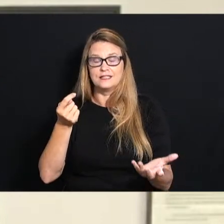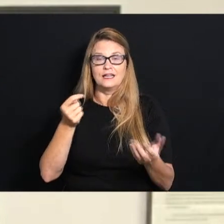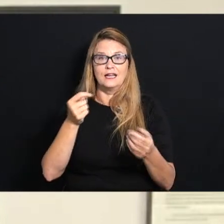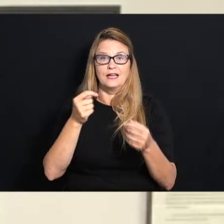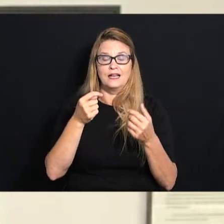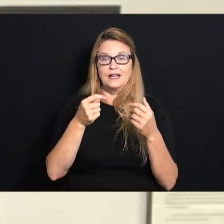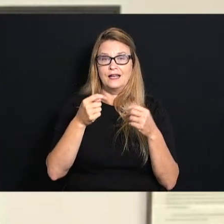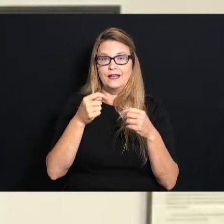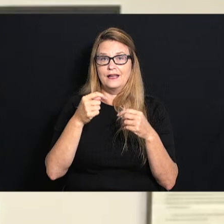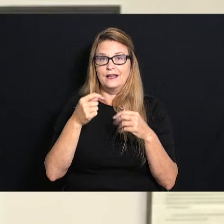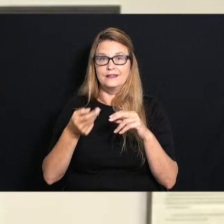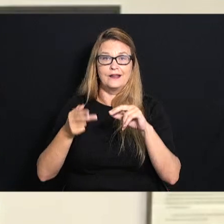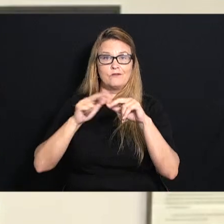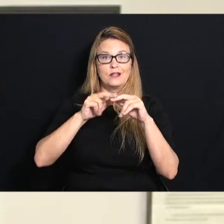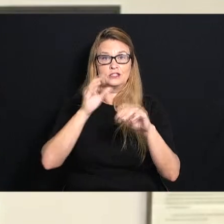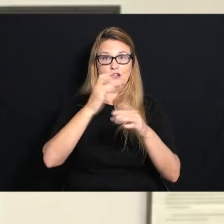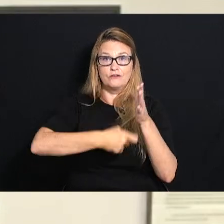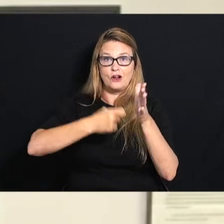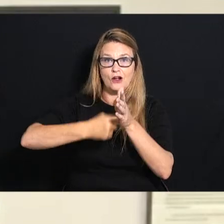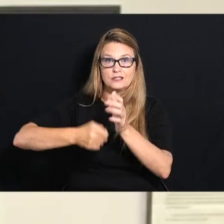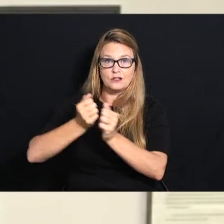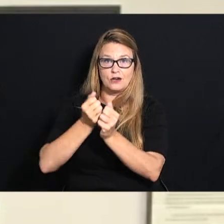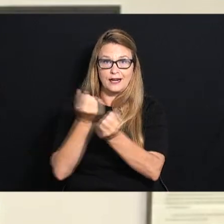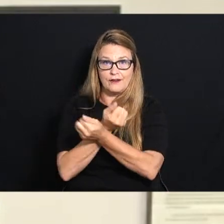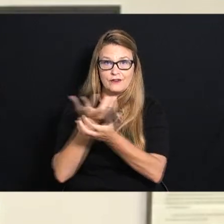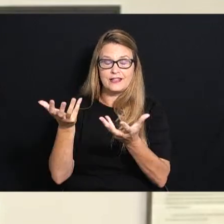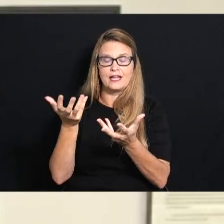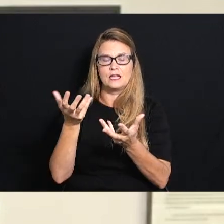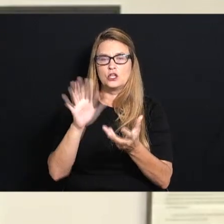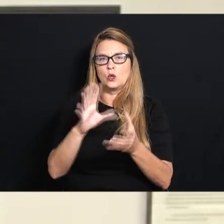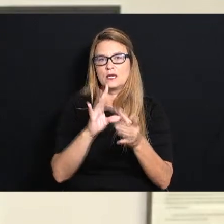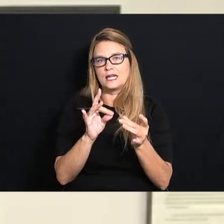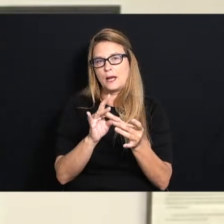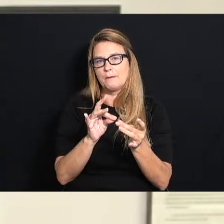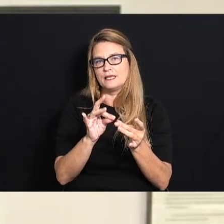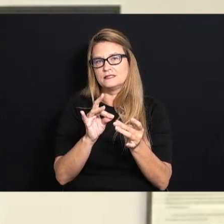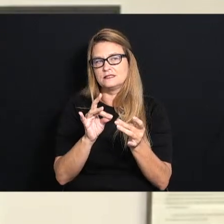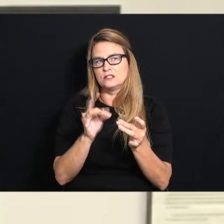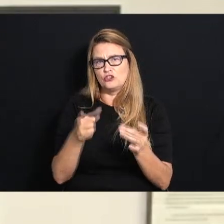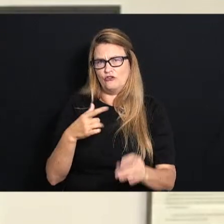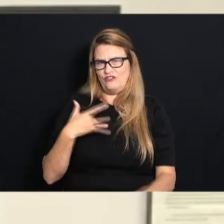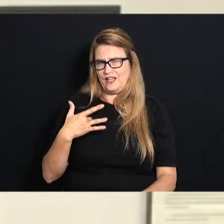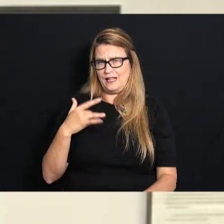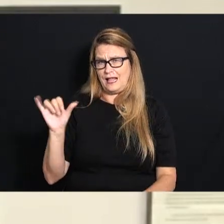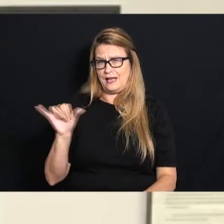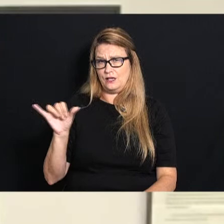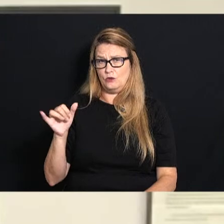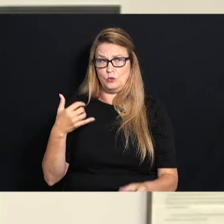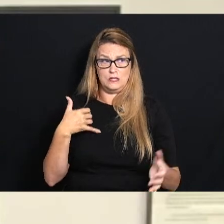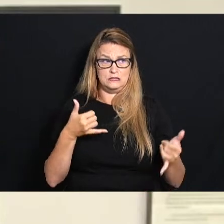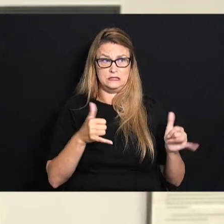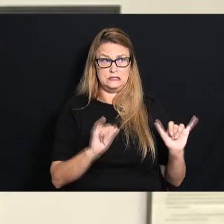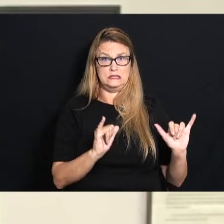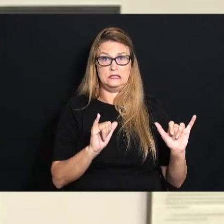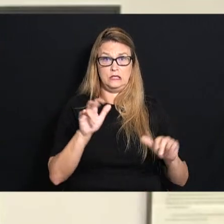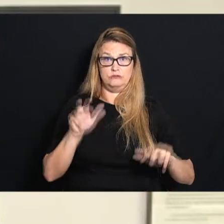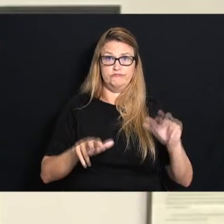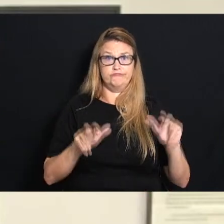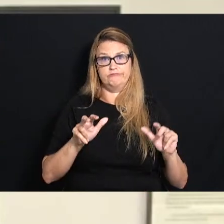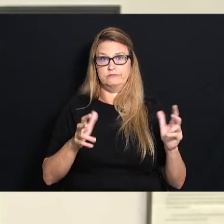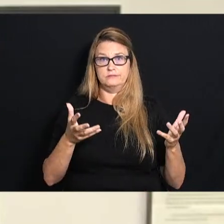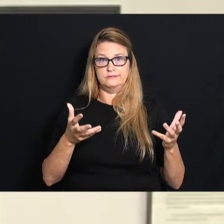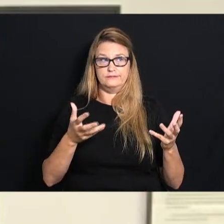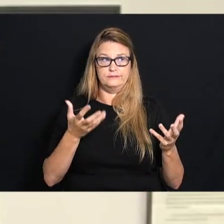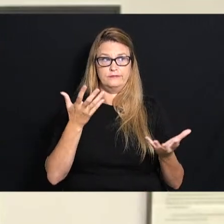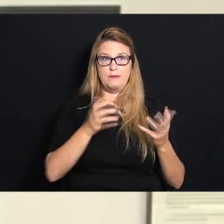nature. And I kind of wanted to get your comments on that. And you feel like we're still kind of a long ways away from